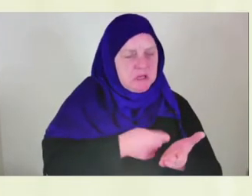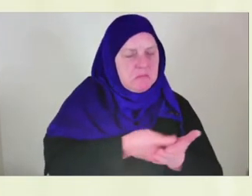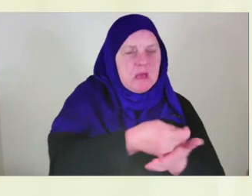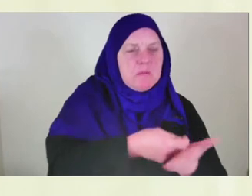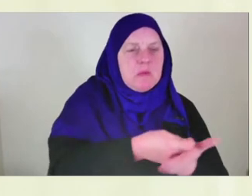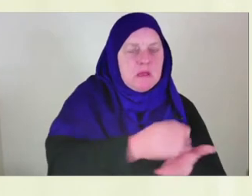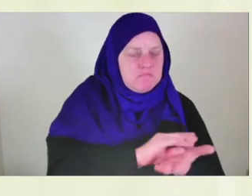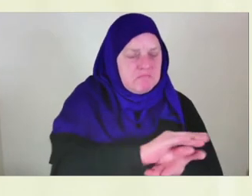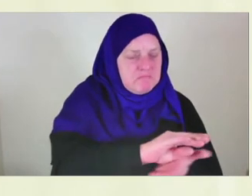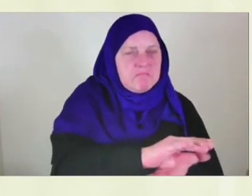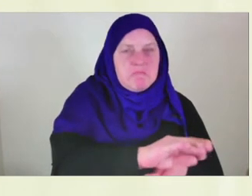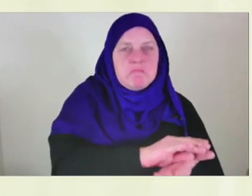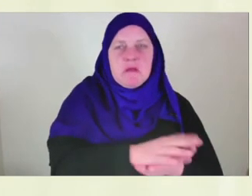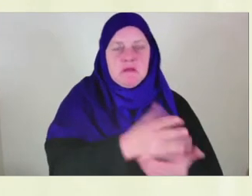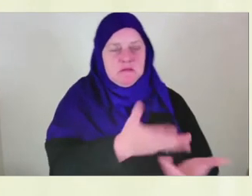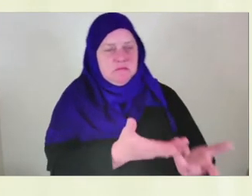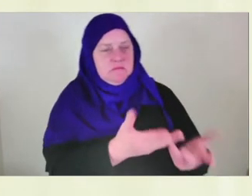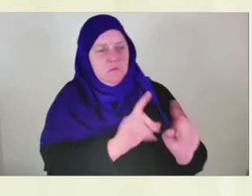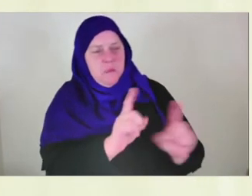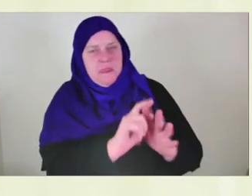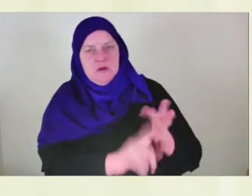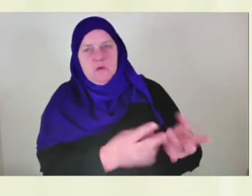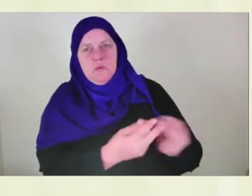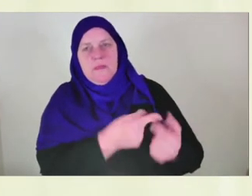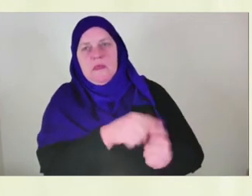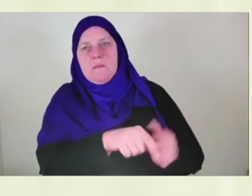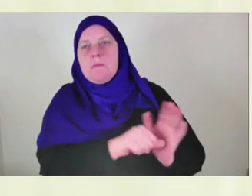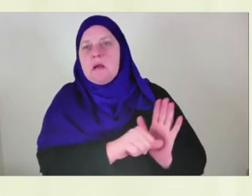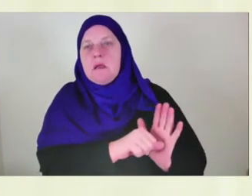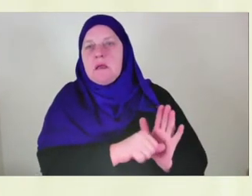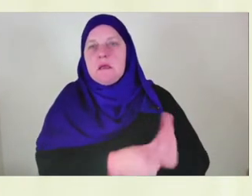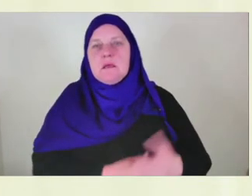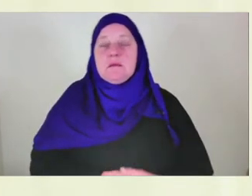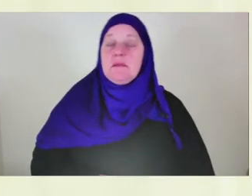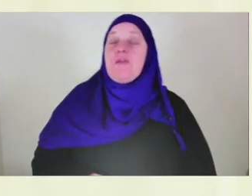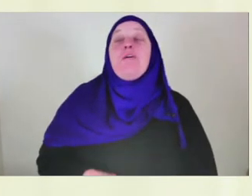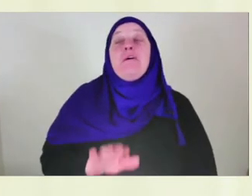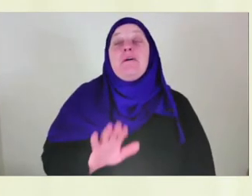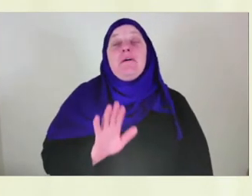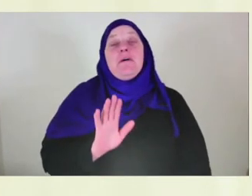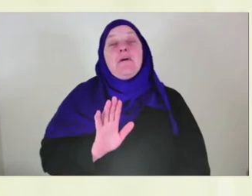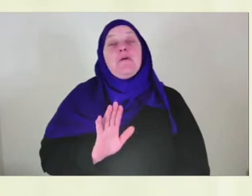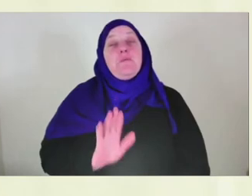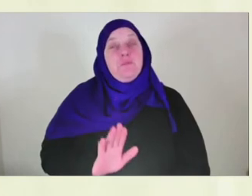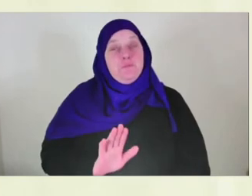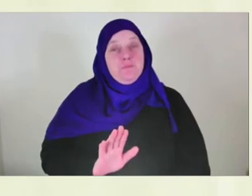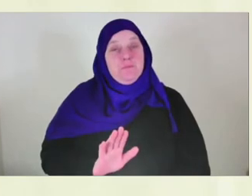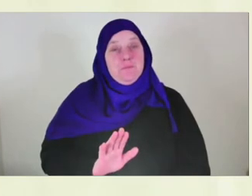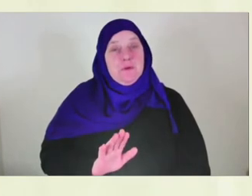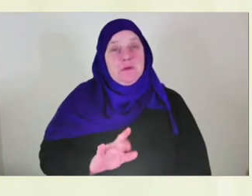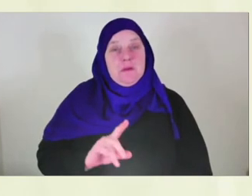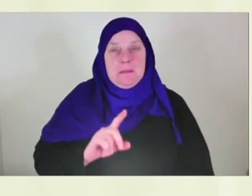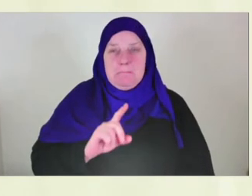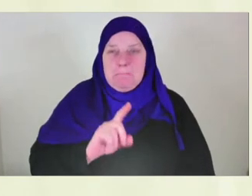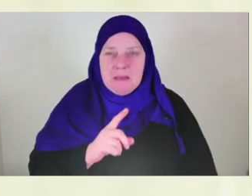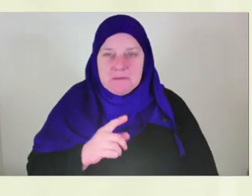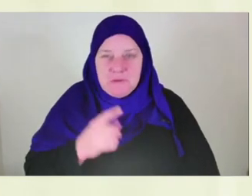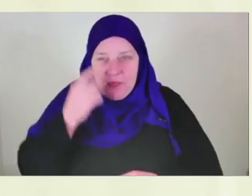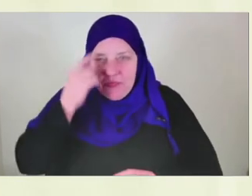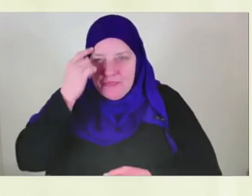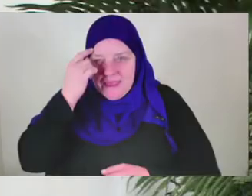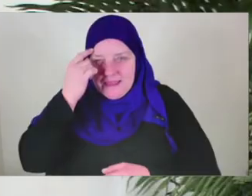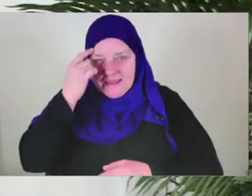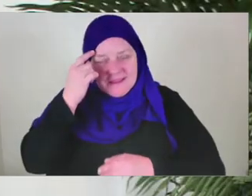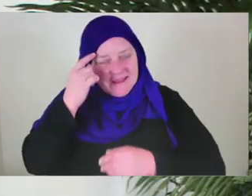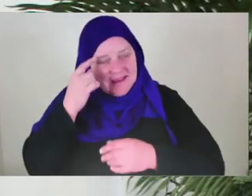a story where someone's been using it for personal trips and what have you? Every second politician, perhaps.